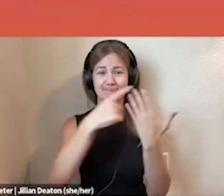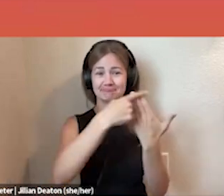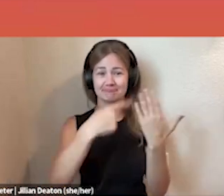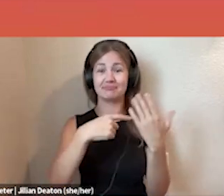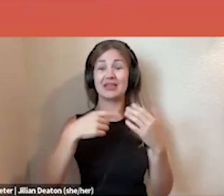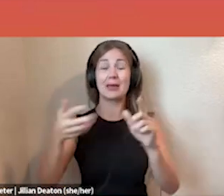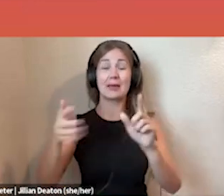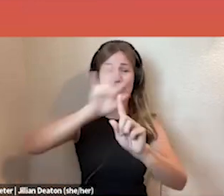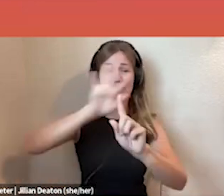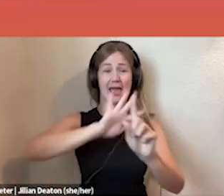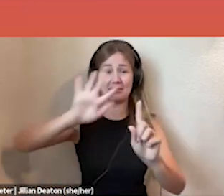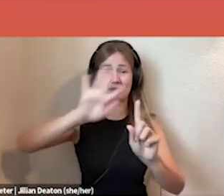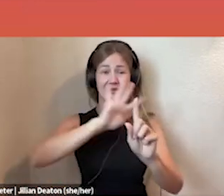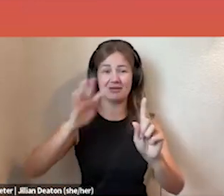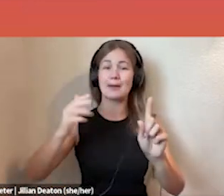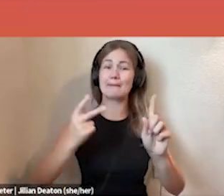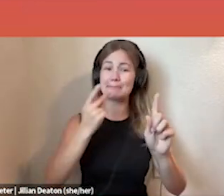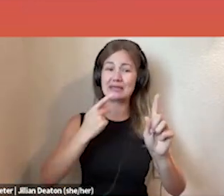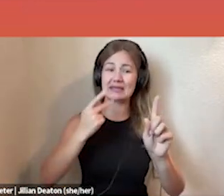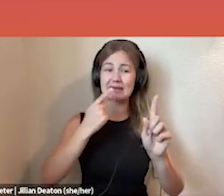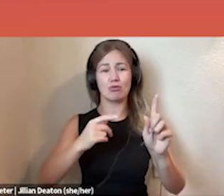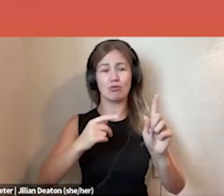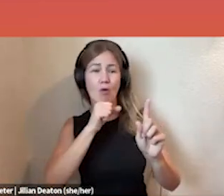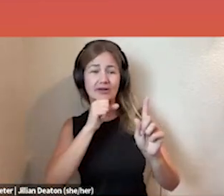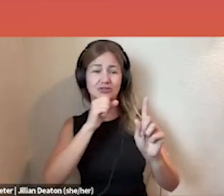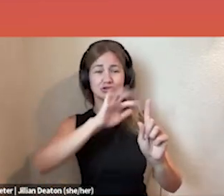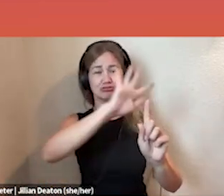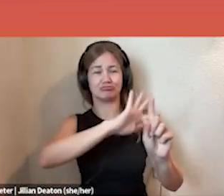orange with Dance NYC's logo in white text.